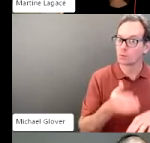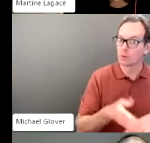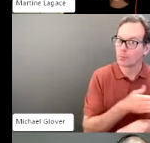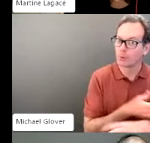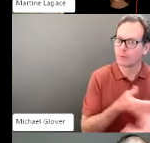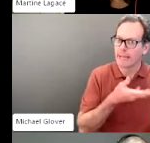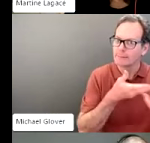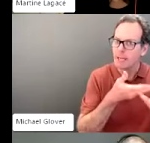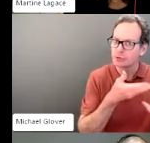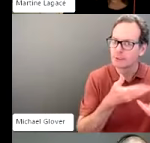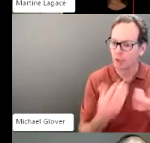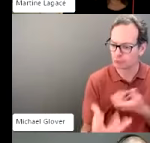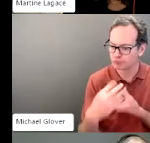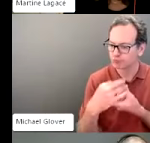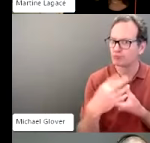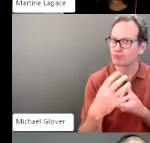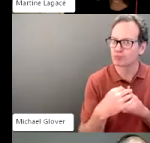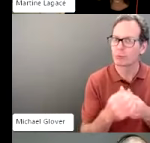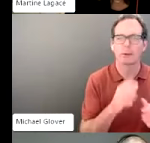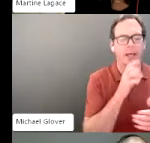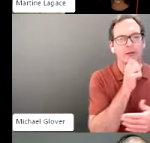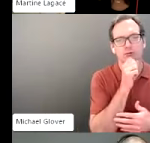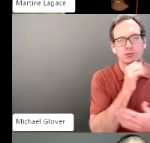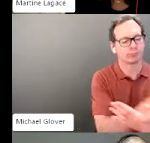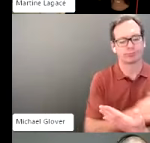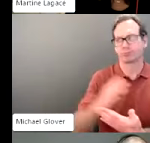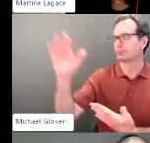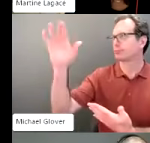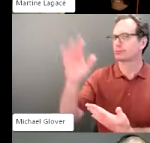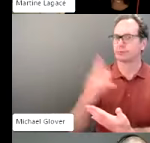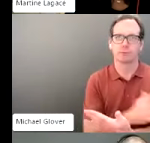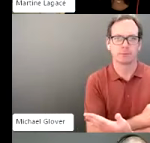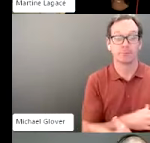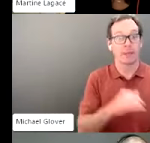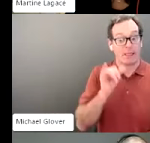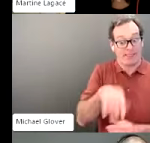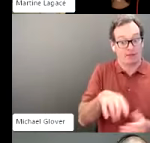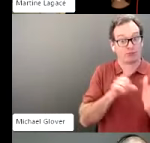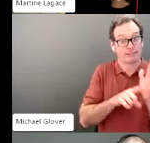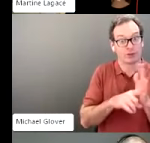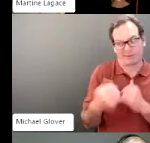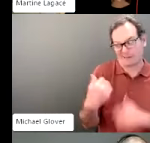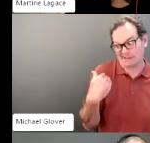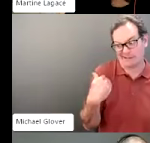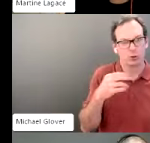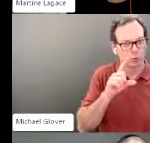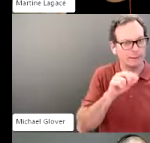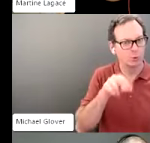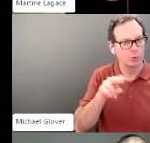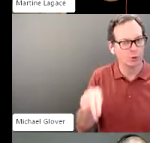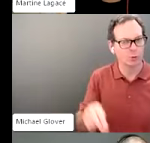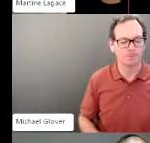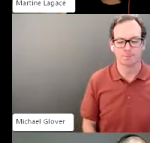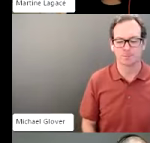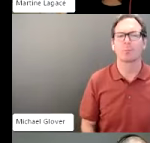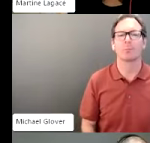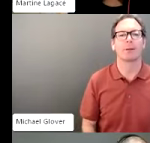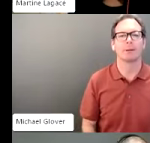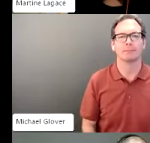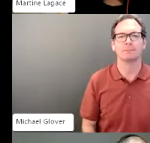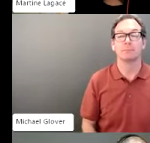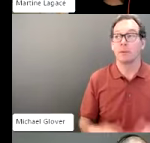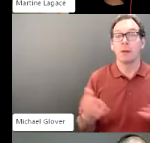all ages. And that's a study that we've conducted in 2022, so it's quite recent. I'm going to stop here and thank